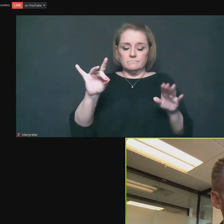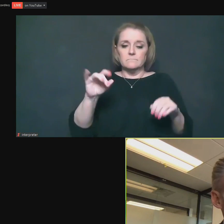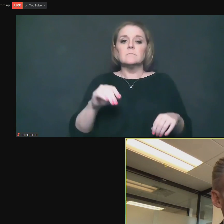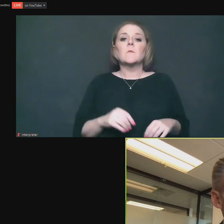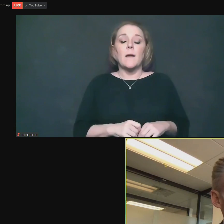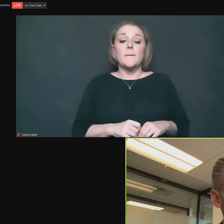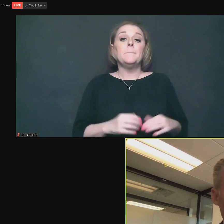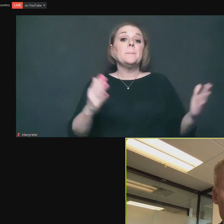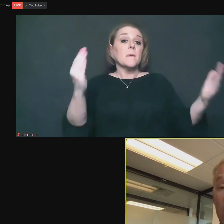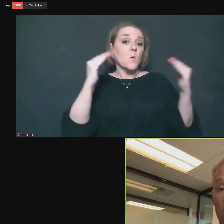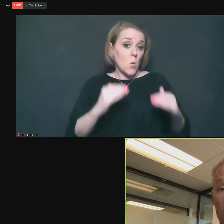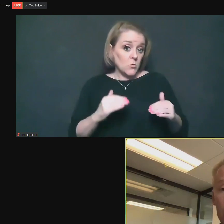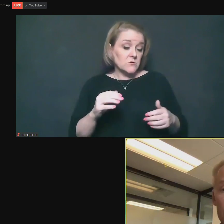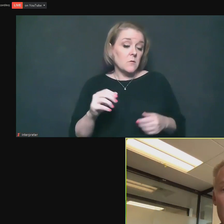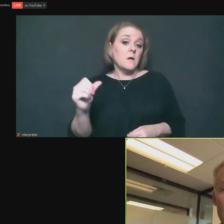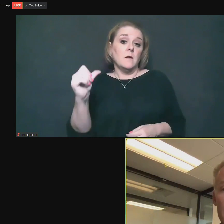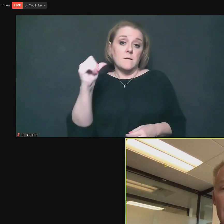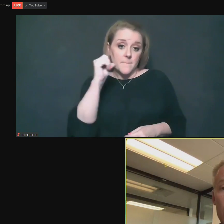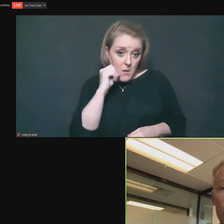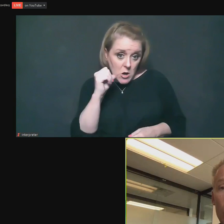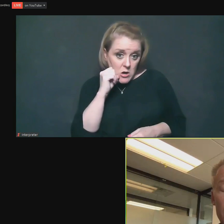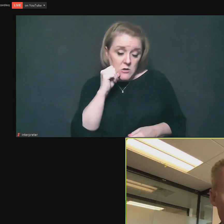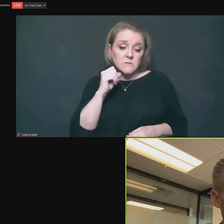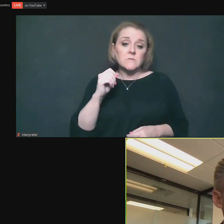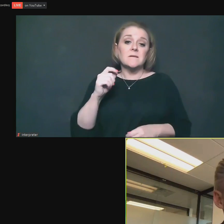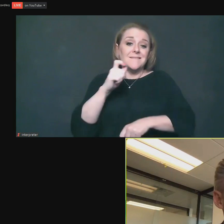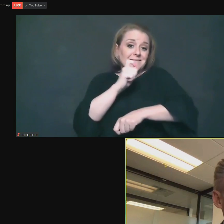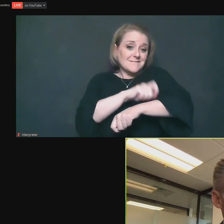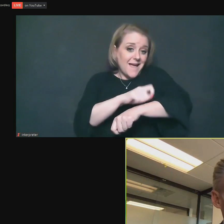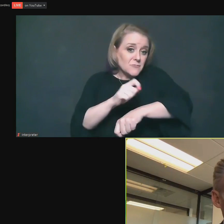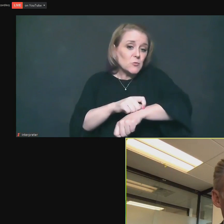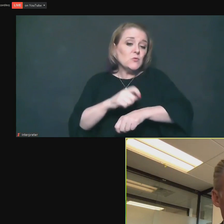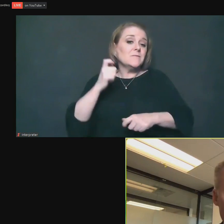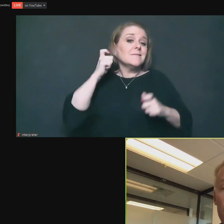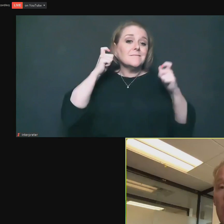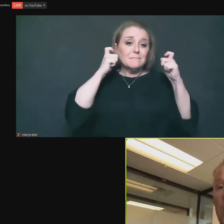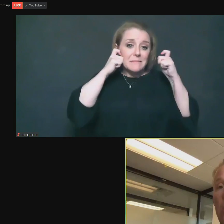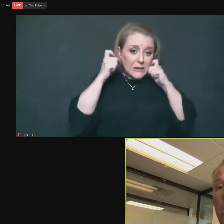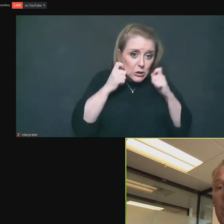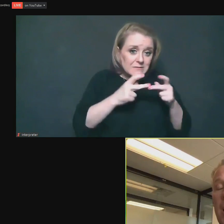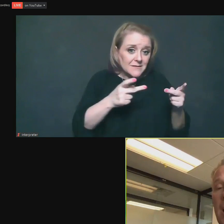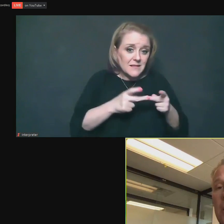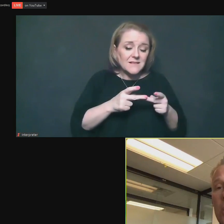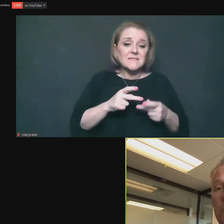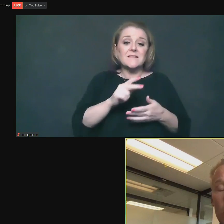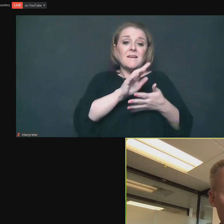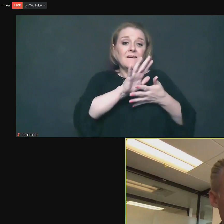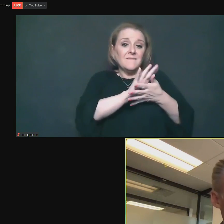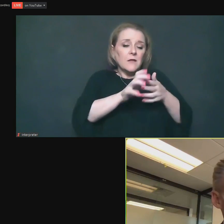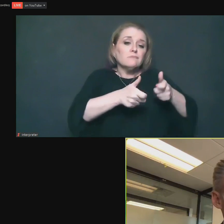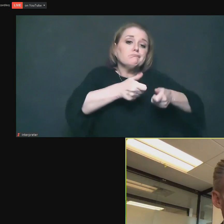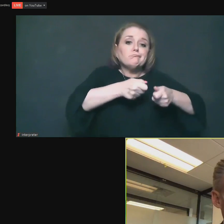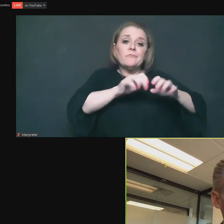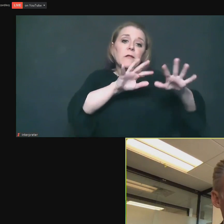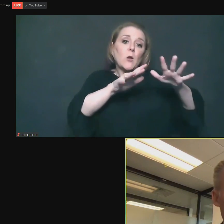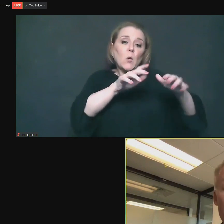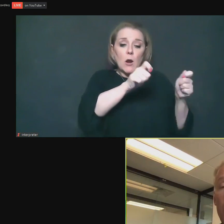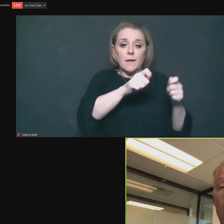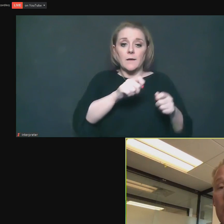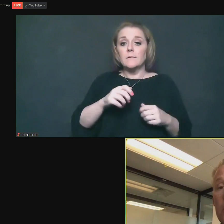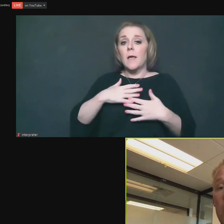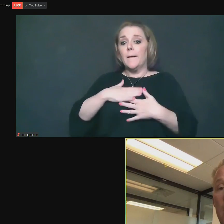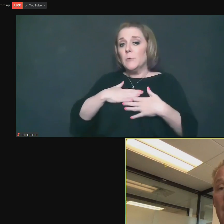for opening right now is bars, tattoo and piercing studios, video arcades, amusement parks,